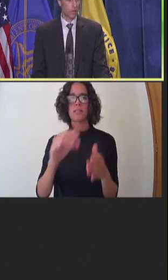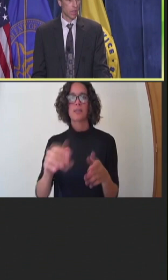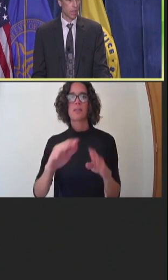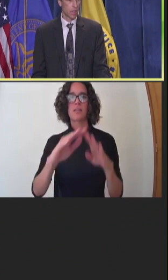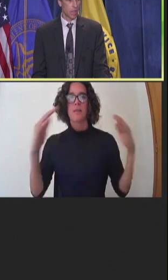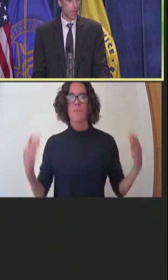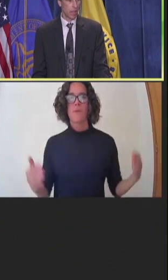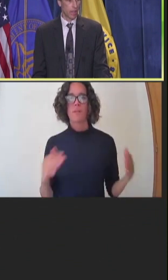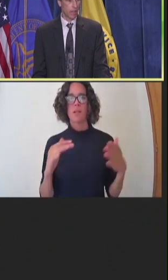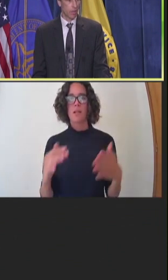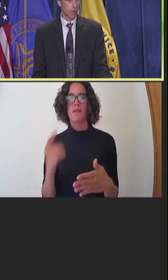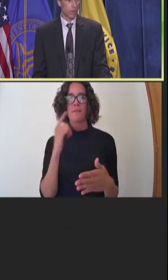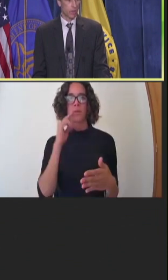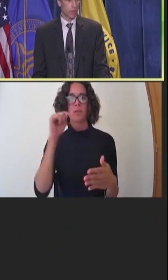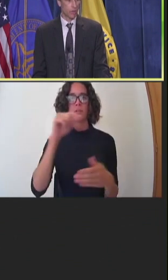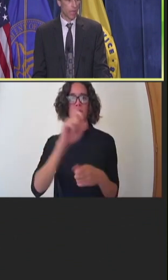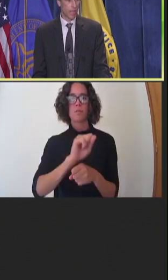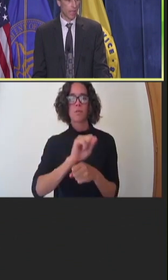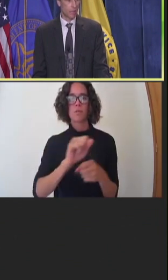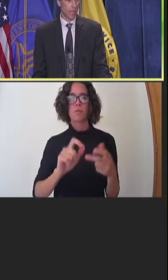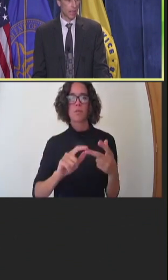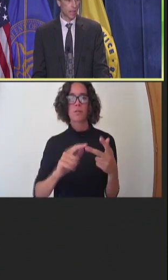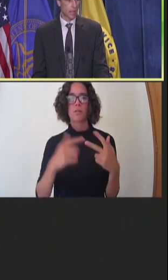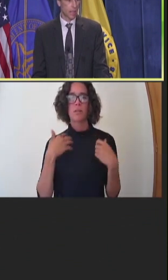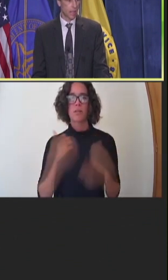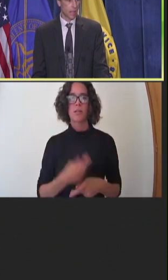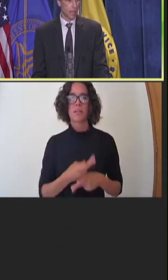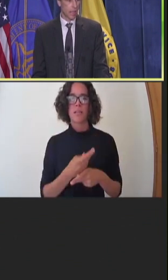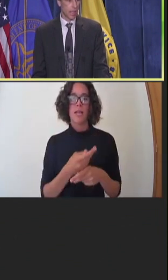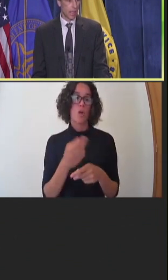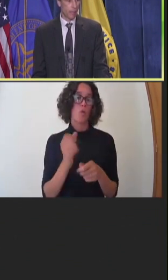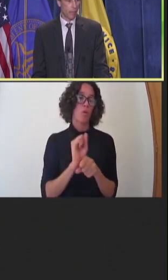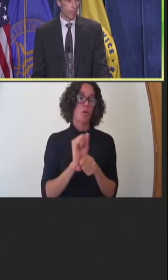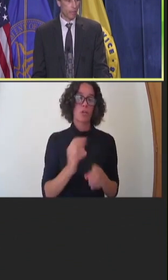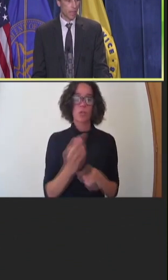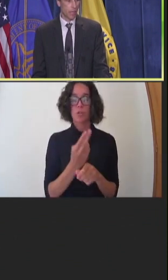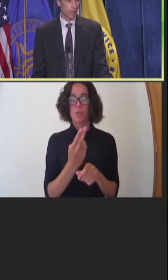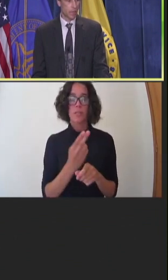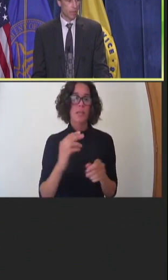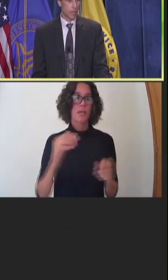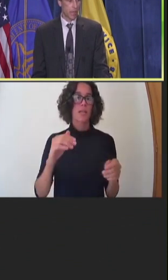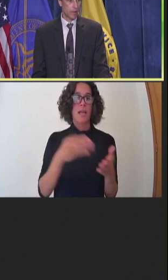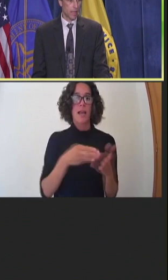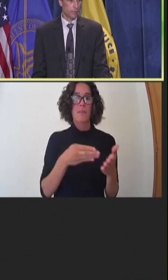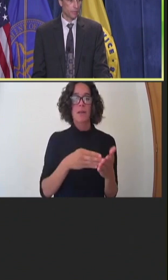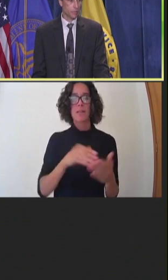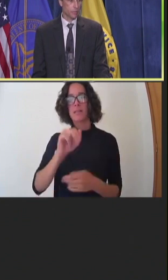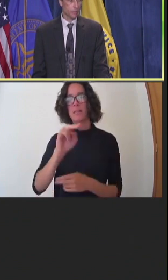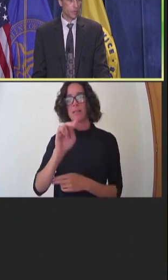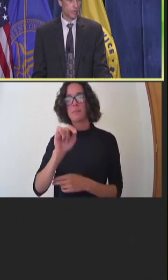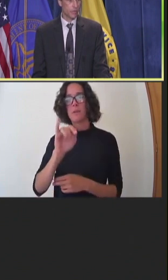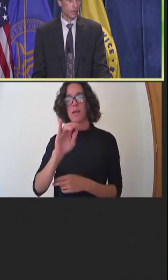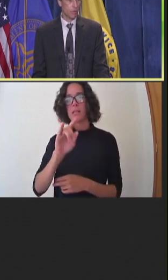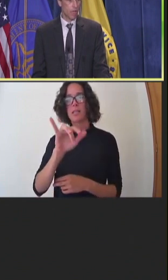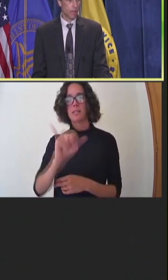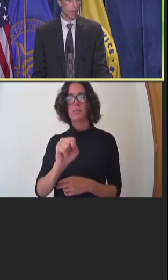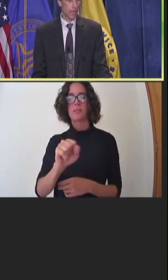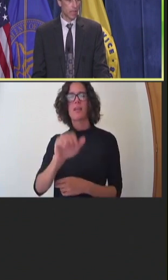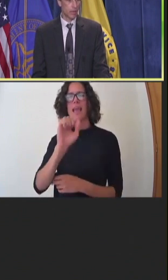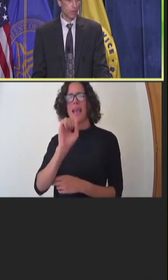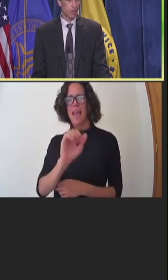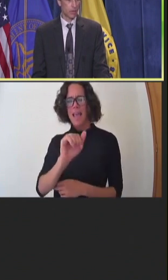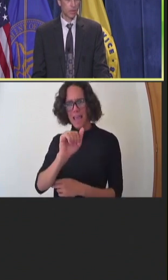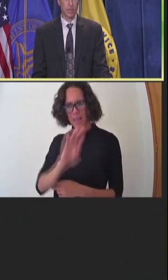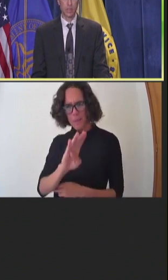work, healthcare workers, neutralizing antibodies, study participants, and then V1